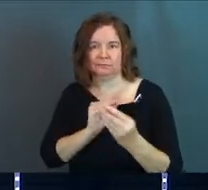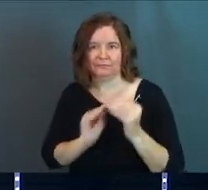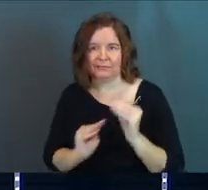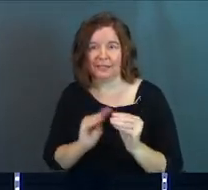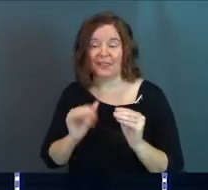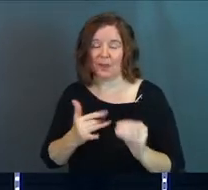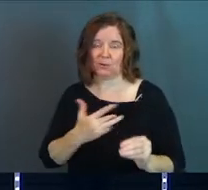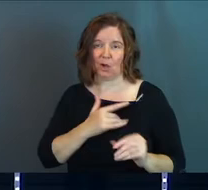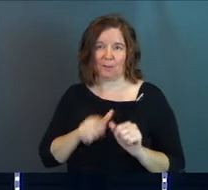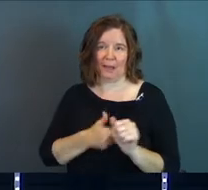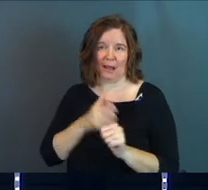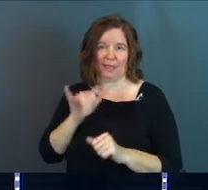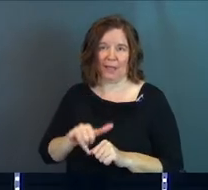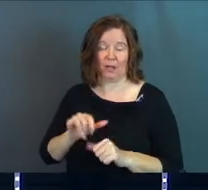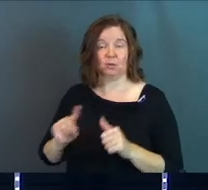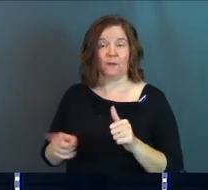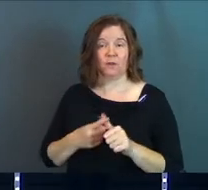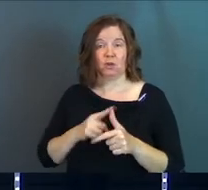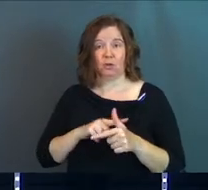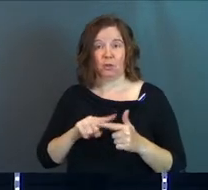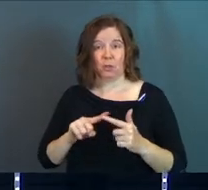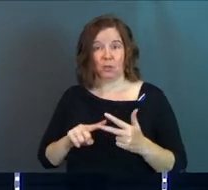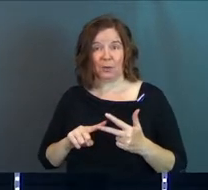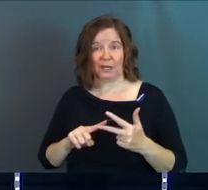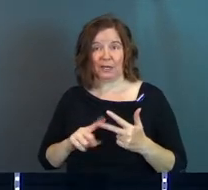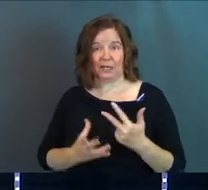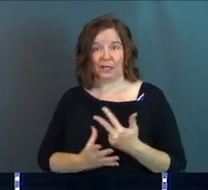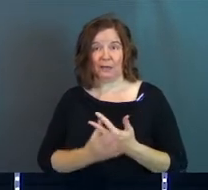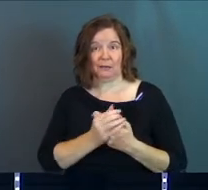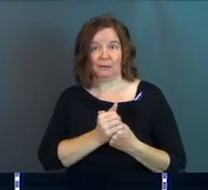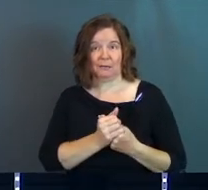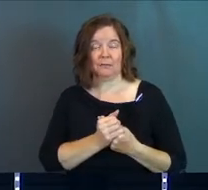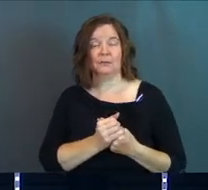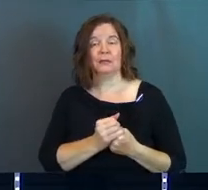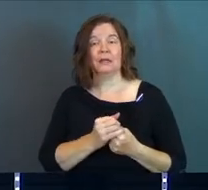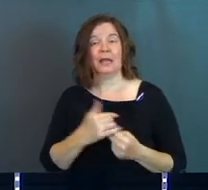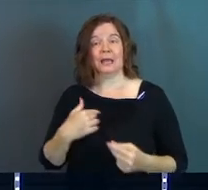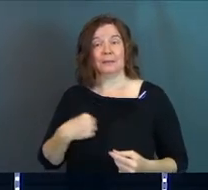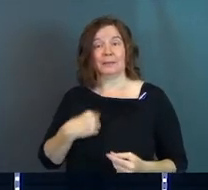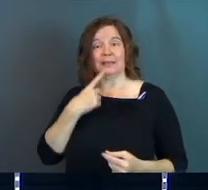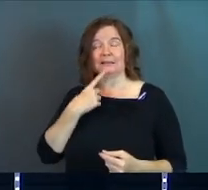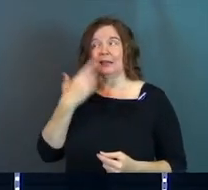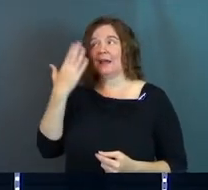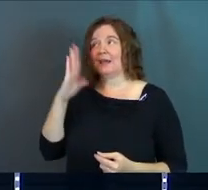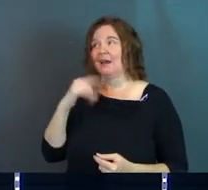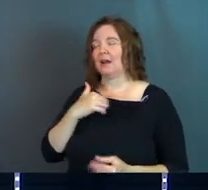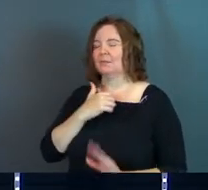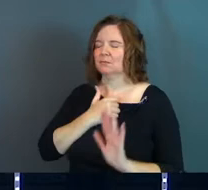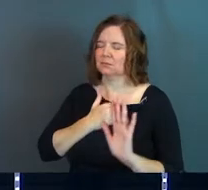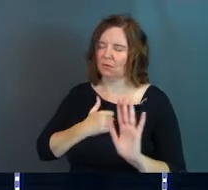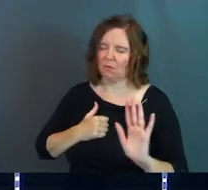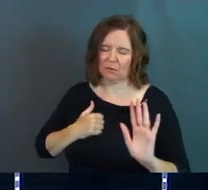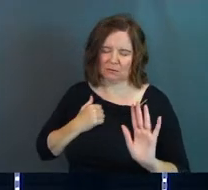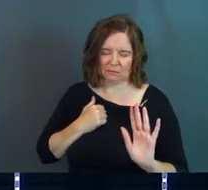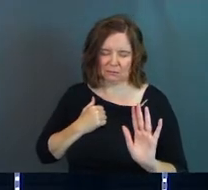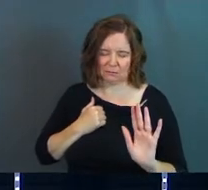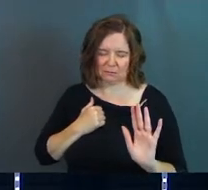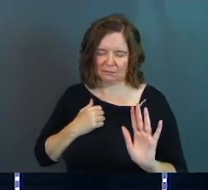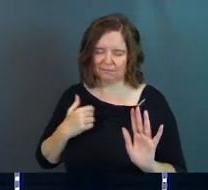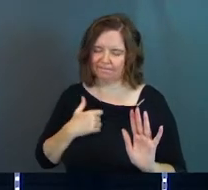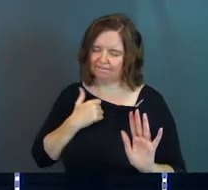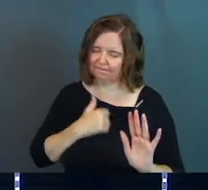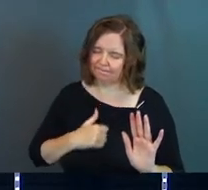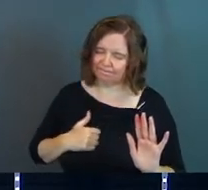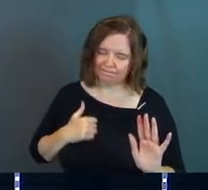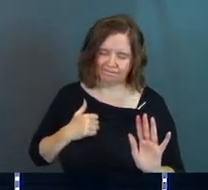that offering. So the first three there, if I had to put them all under an umbrella, it's me saying, God, I'm sorry. God, I'm